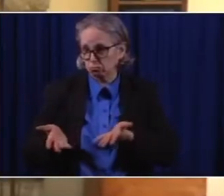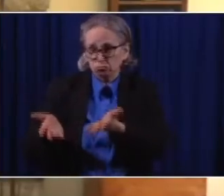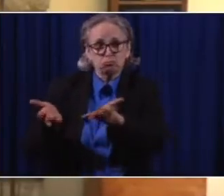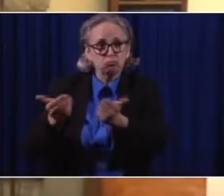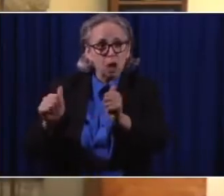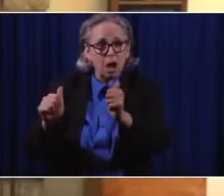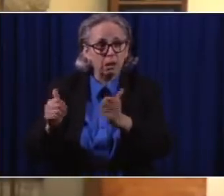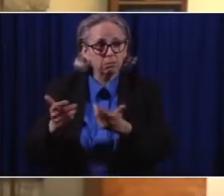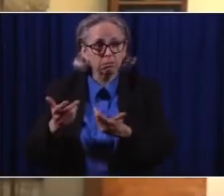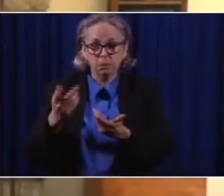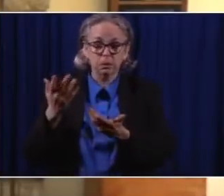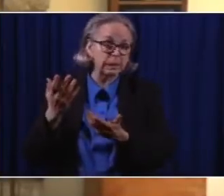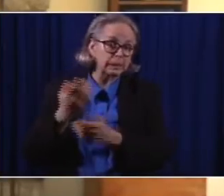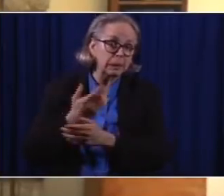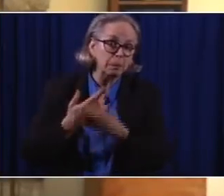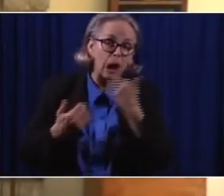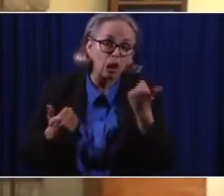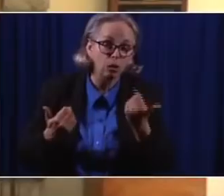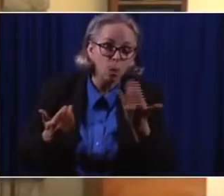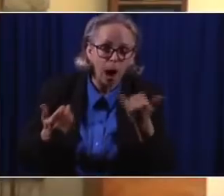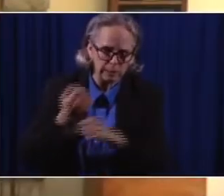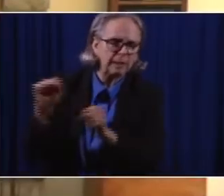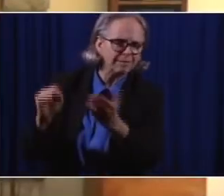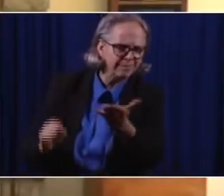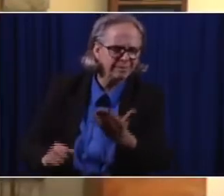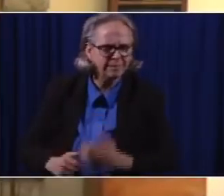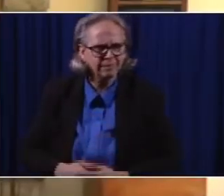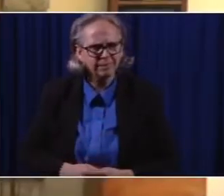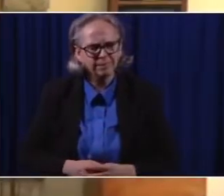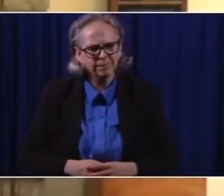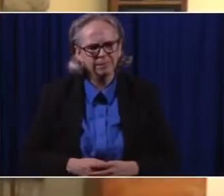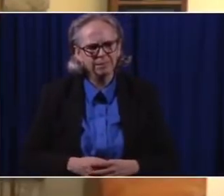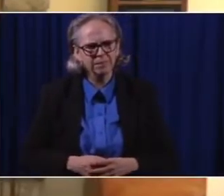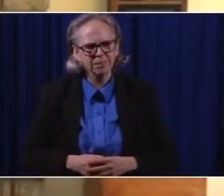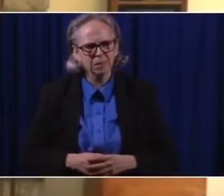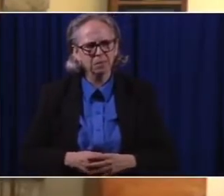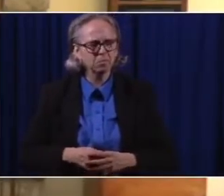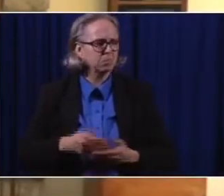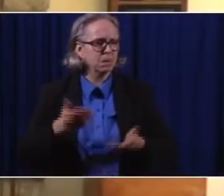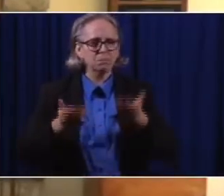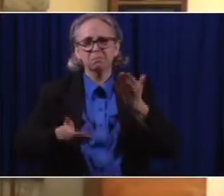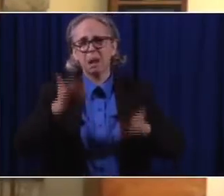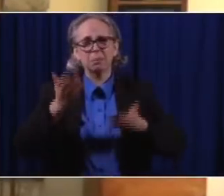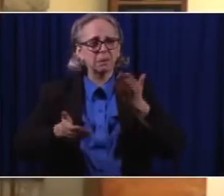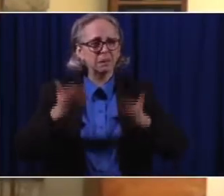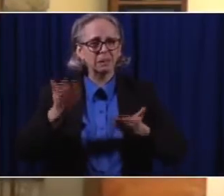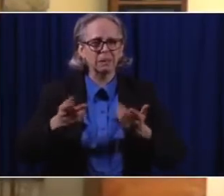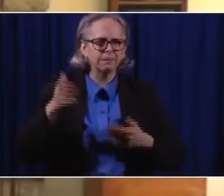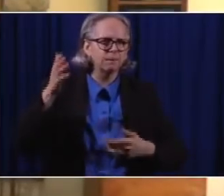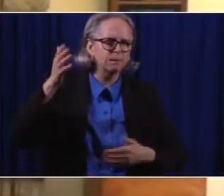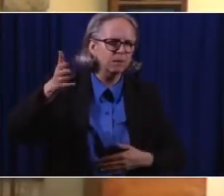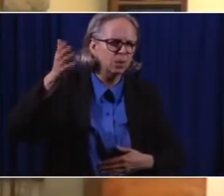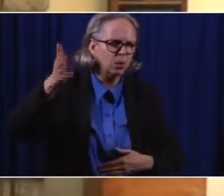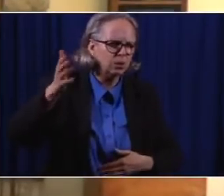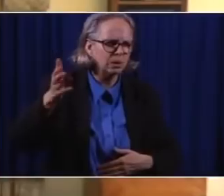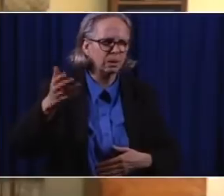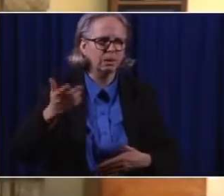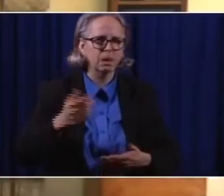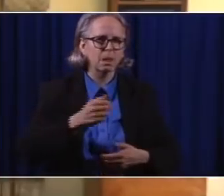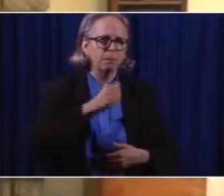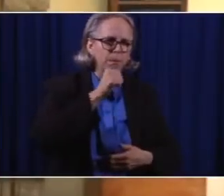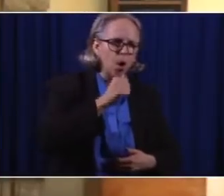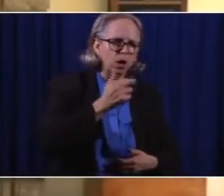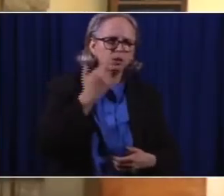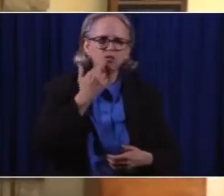what we might have to do in the future with bars and restaurants, fitness centers, a lot of that